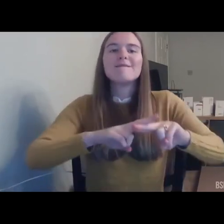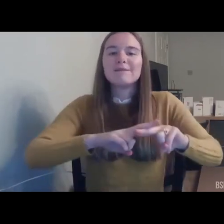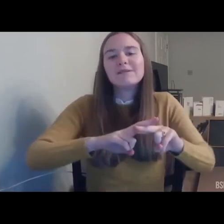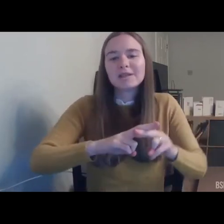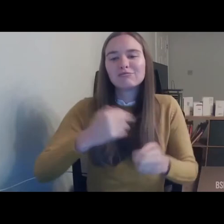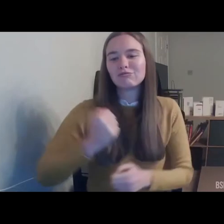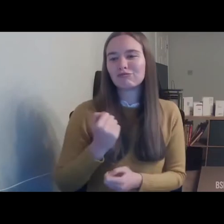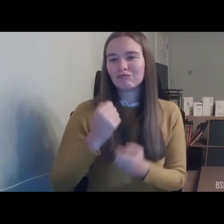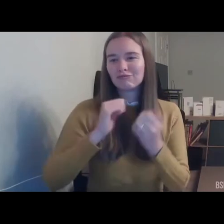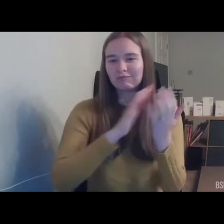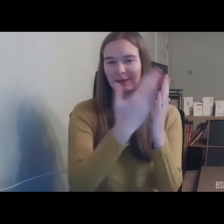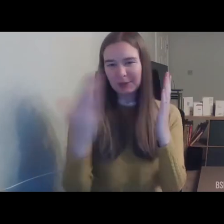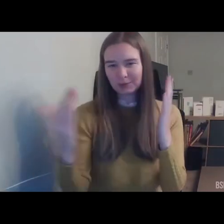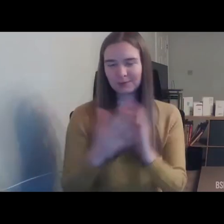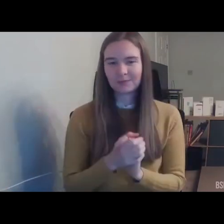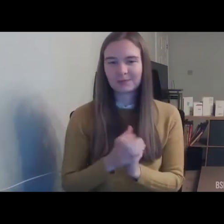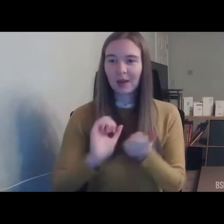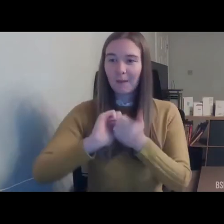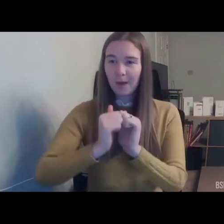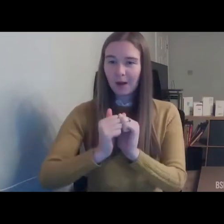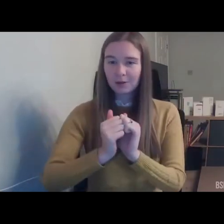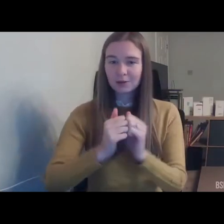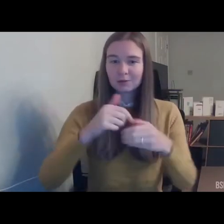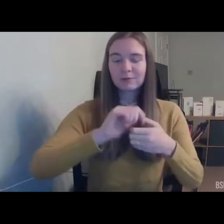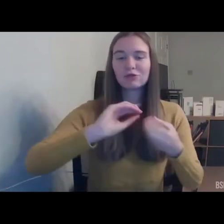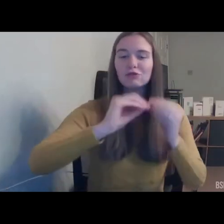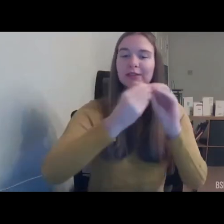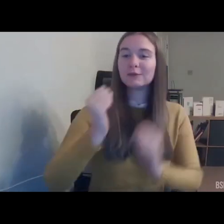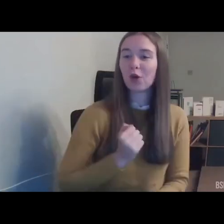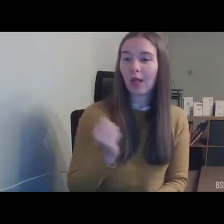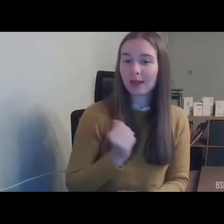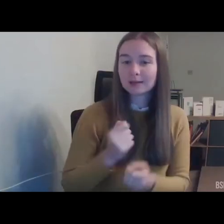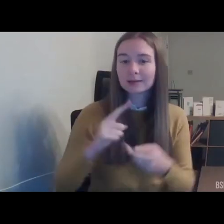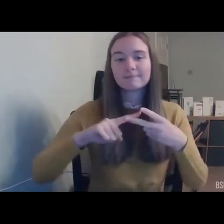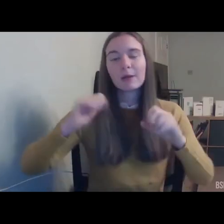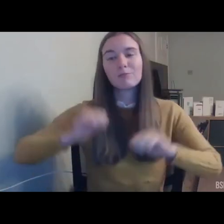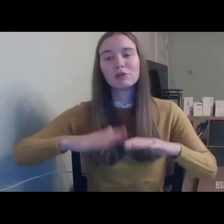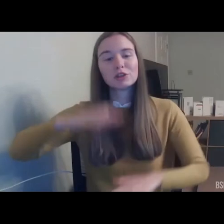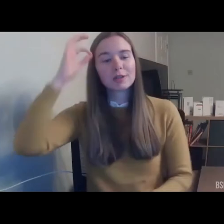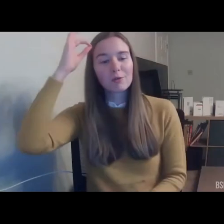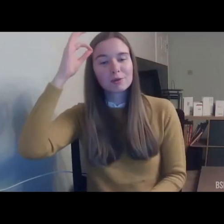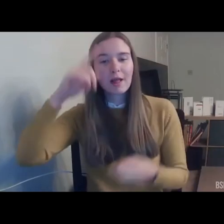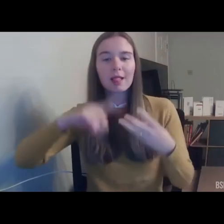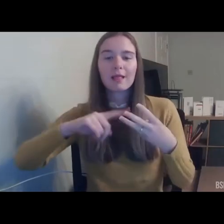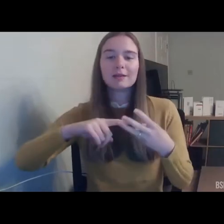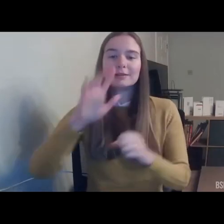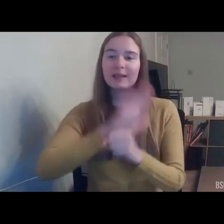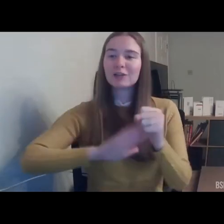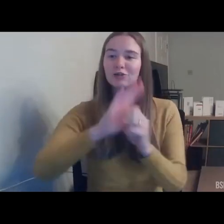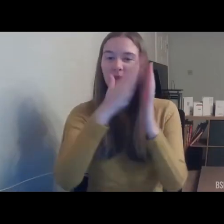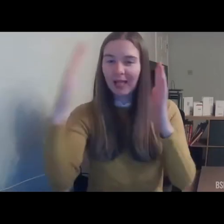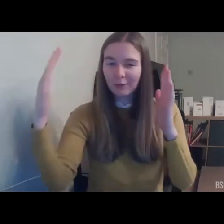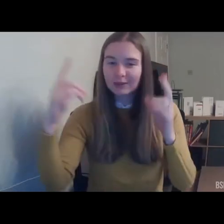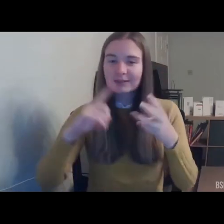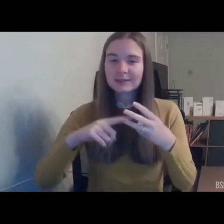don't know, the partners are made up of Creative Scotland, the British Council, National Galleries of Scotland, the Scottish Government and ourselves at A&DS.